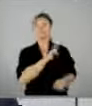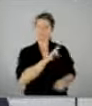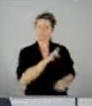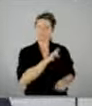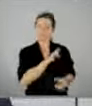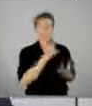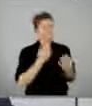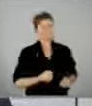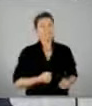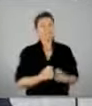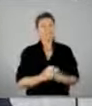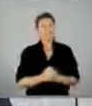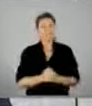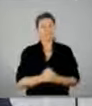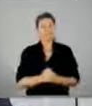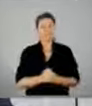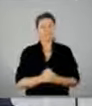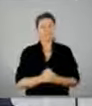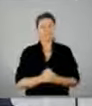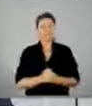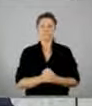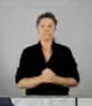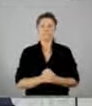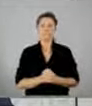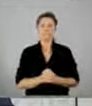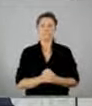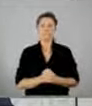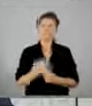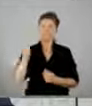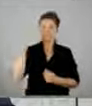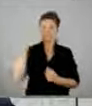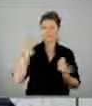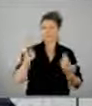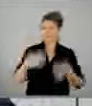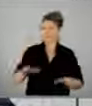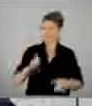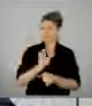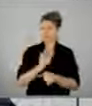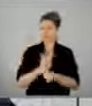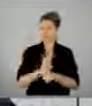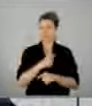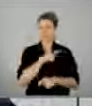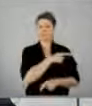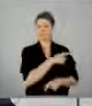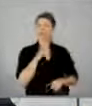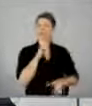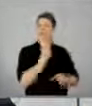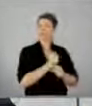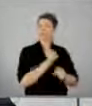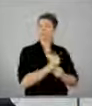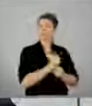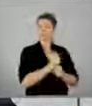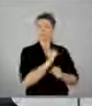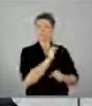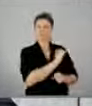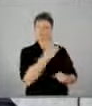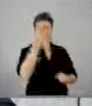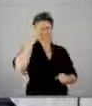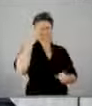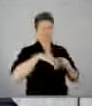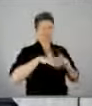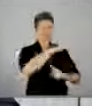said at my earlier press conference today, it's just not on the government members of parliament to ensure that it's the right environment here in this place.